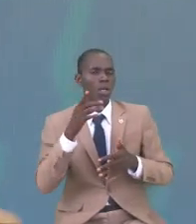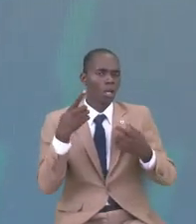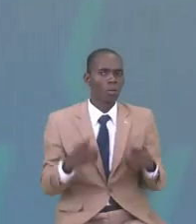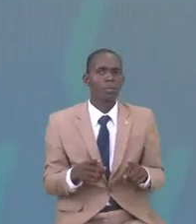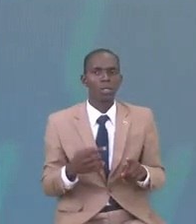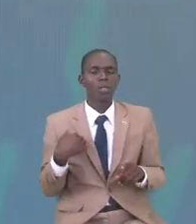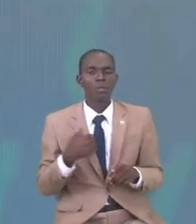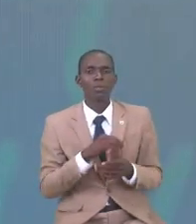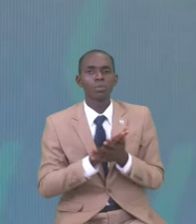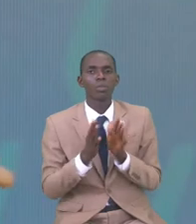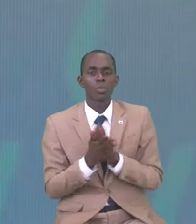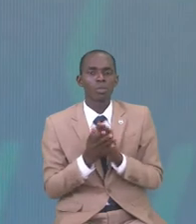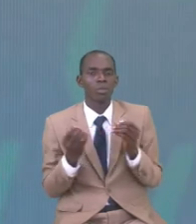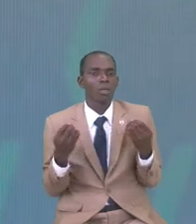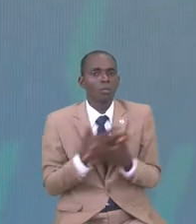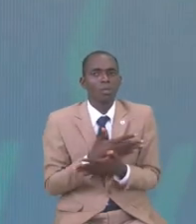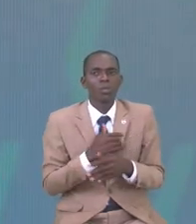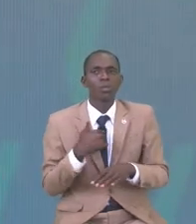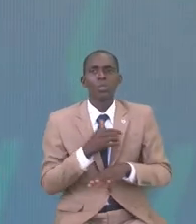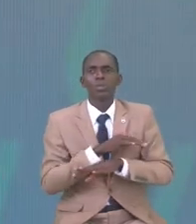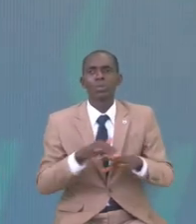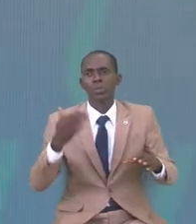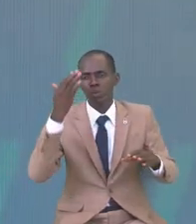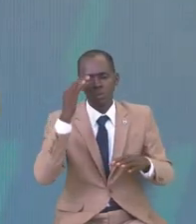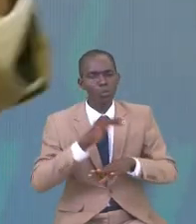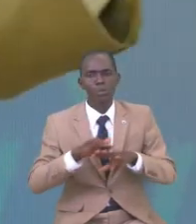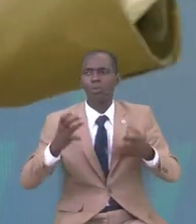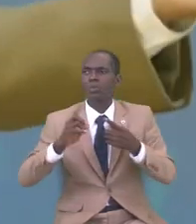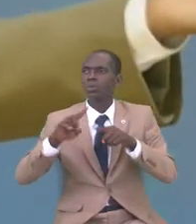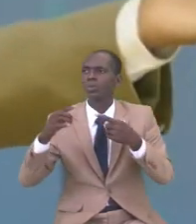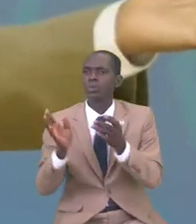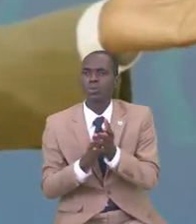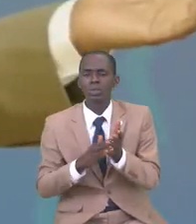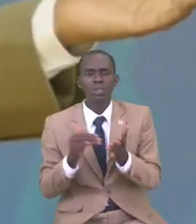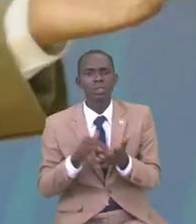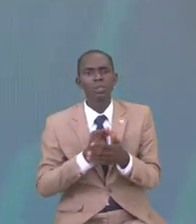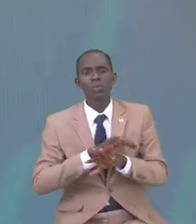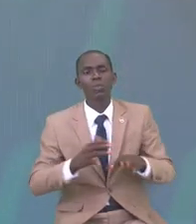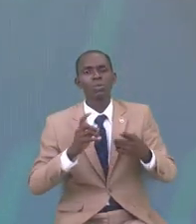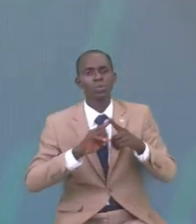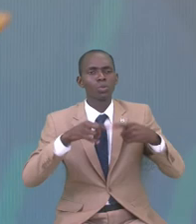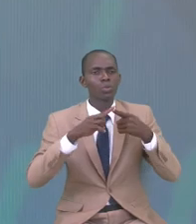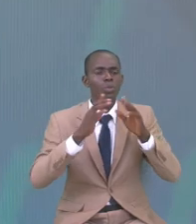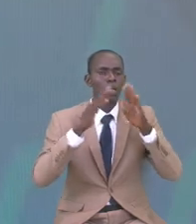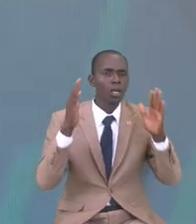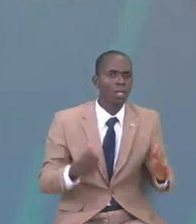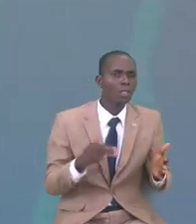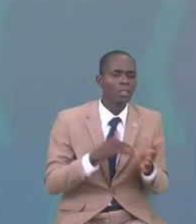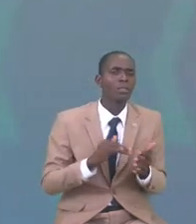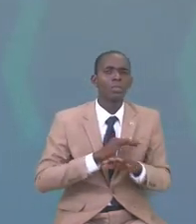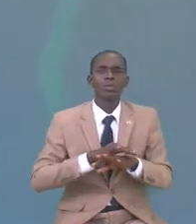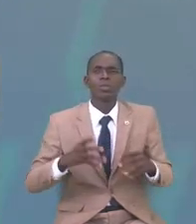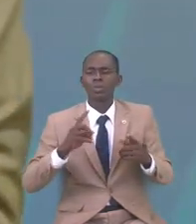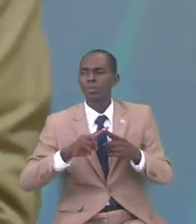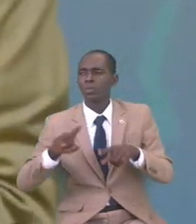we're afraid. We don't even know. We don't want to go to school anymore. We don't want to go to our farms anymore. We don't want to do anything, go